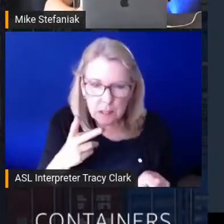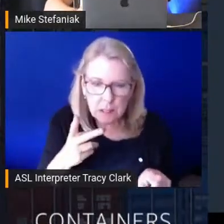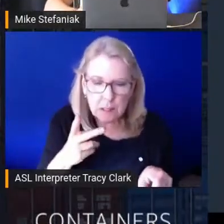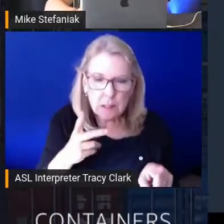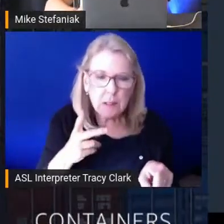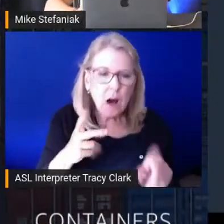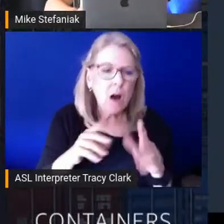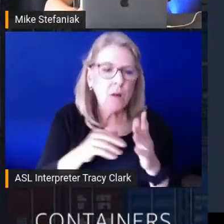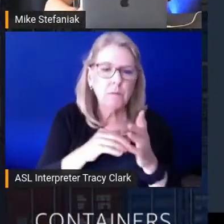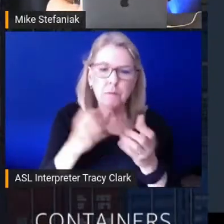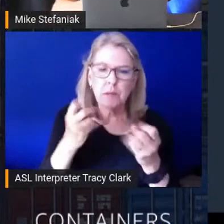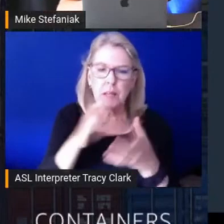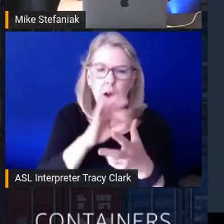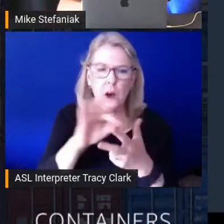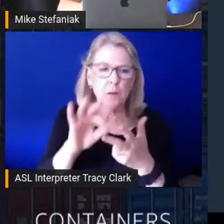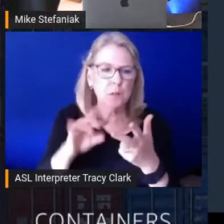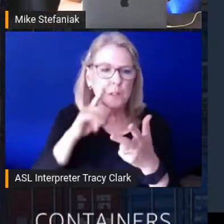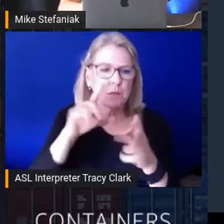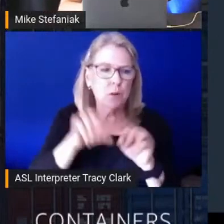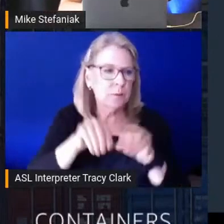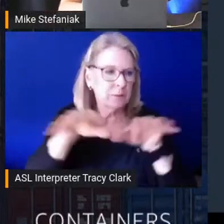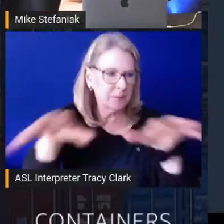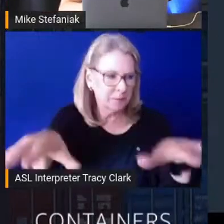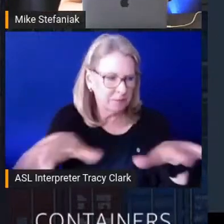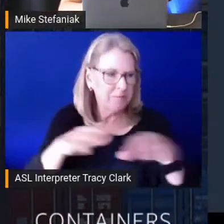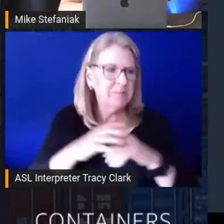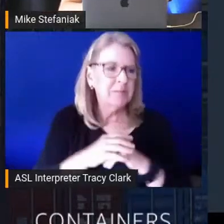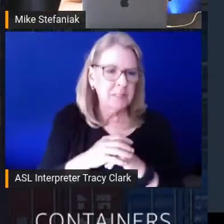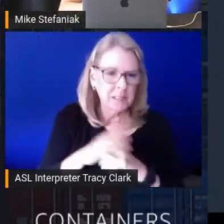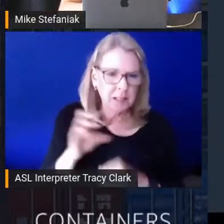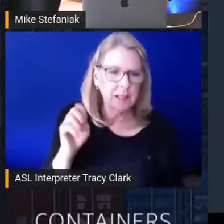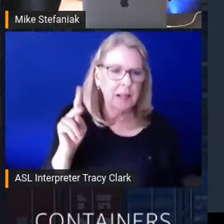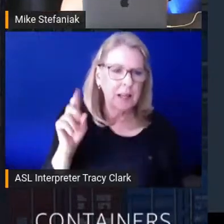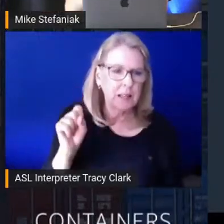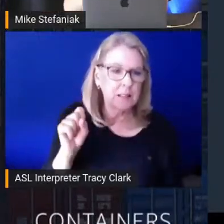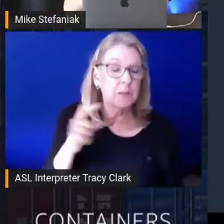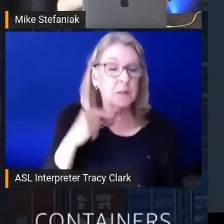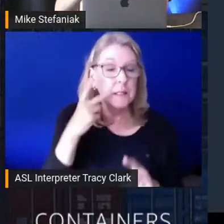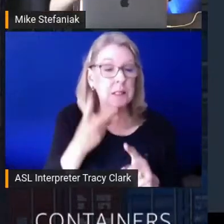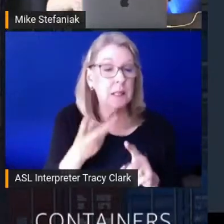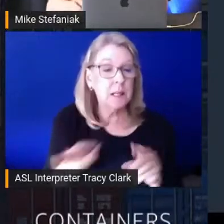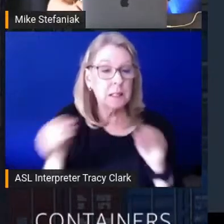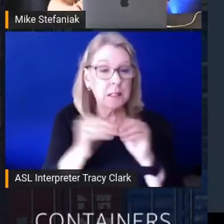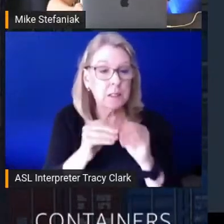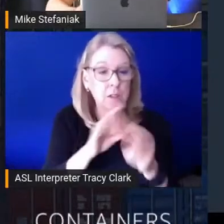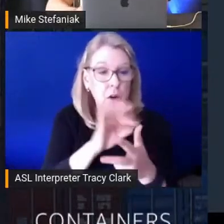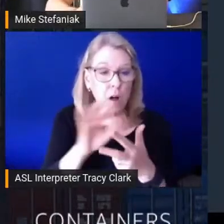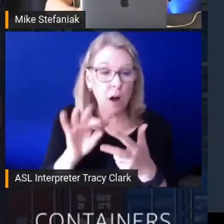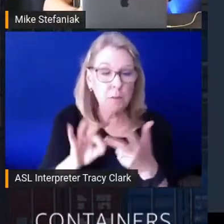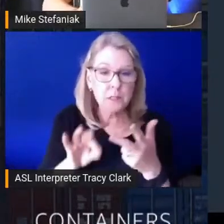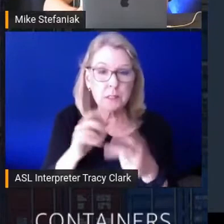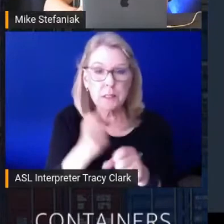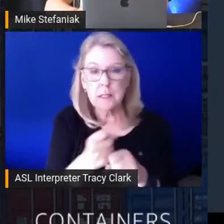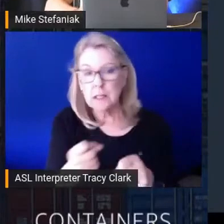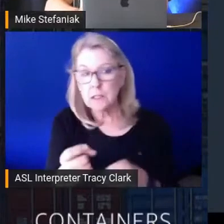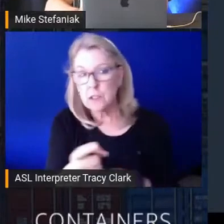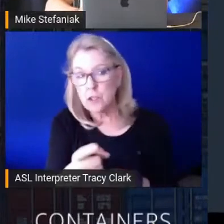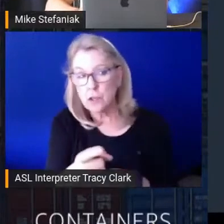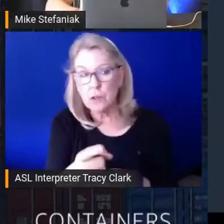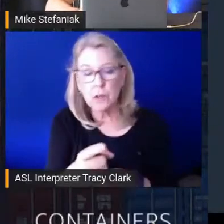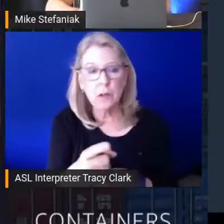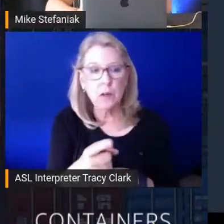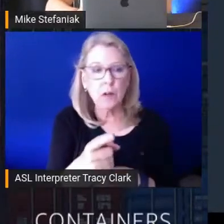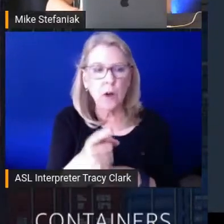zones. And we have additional options coming next year that'll further slice up this graph, so you'll